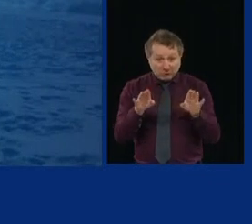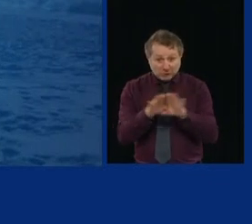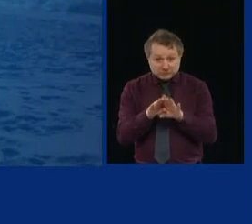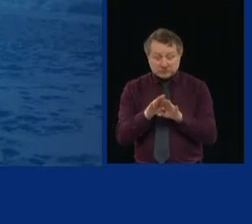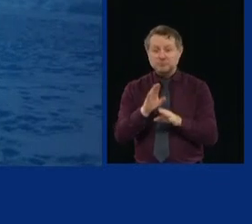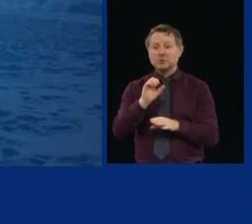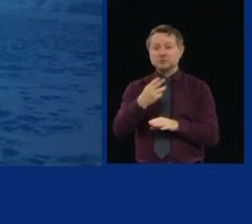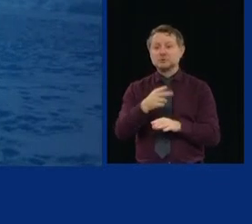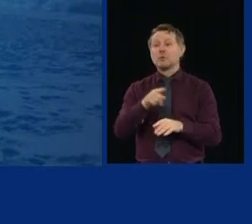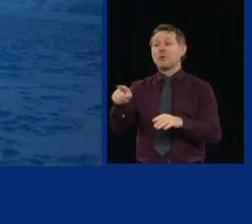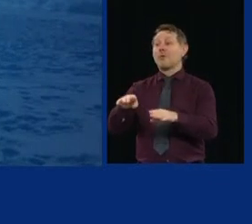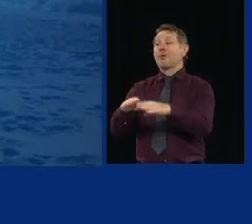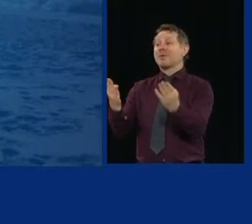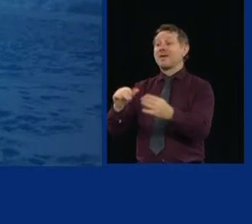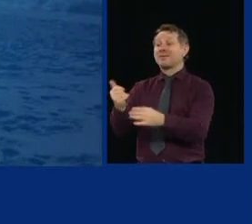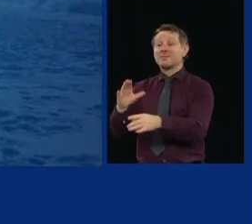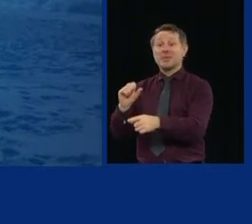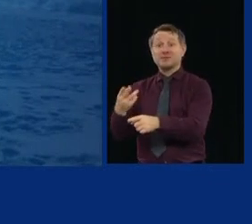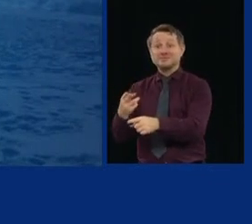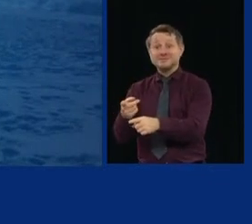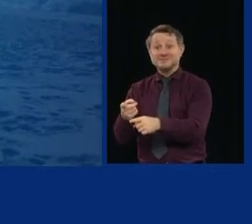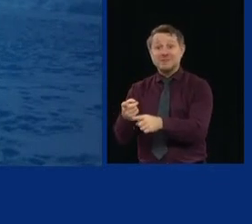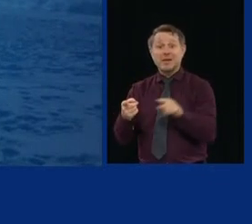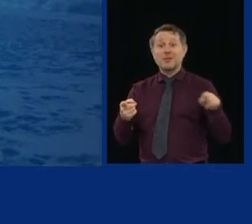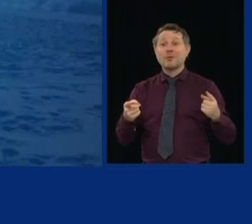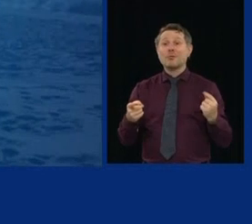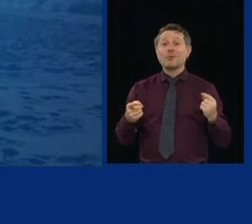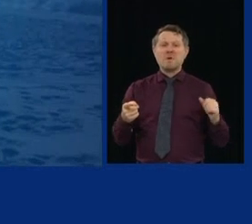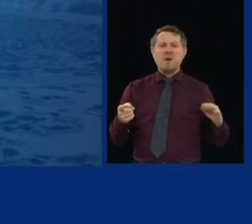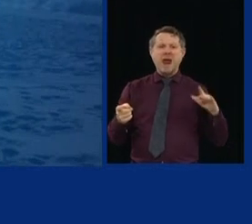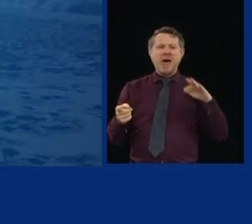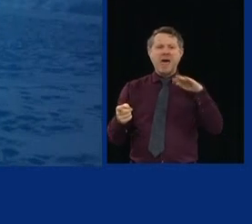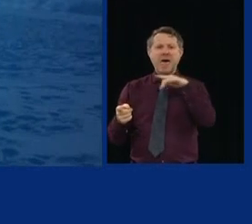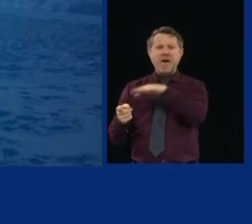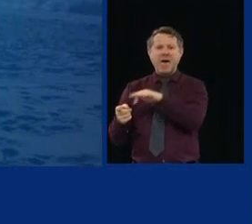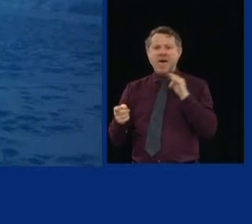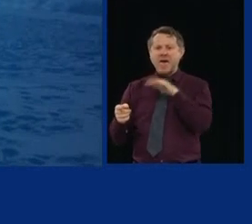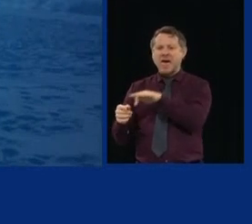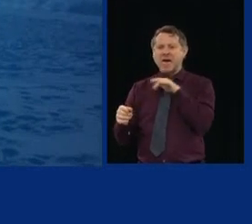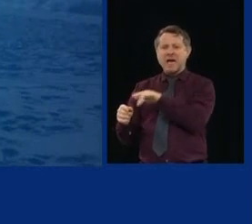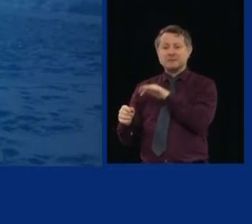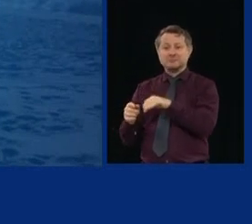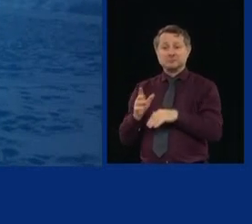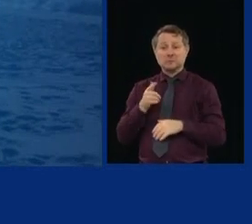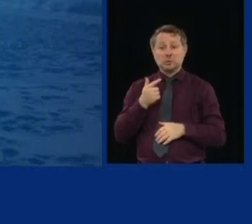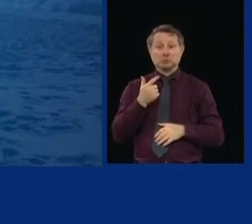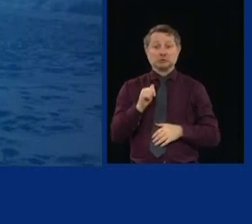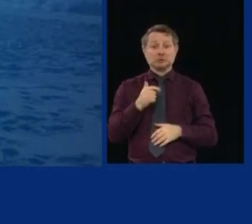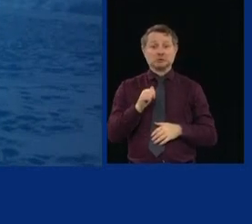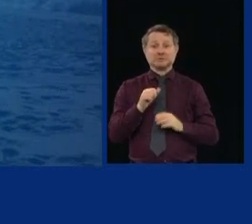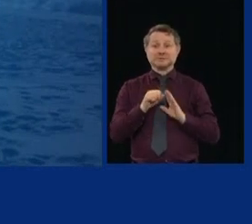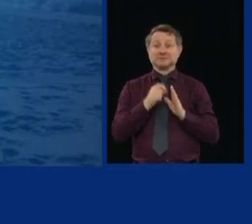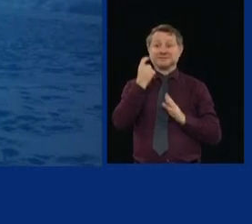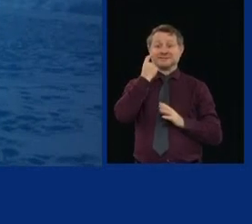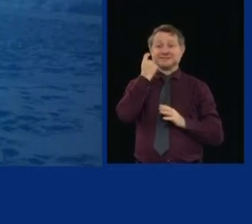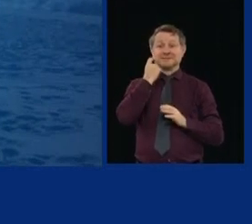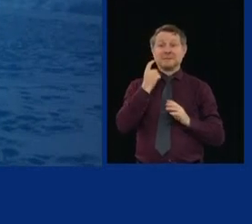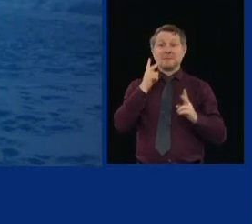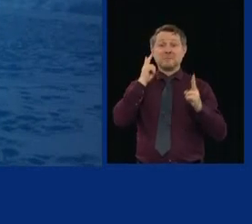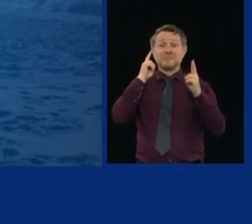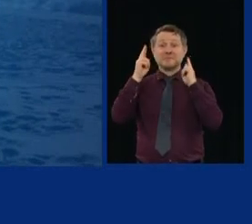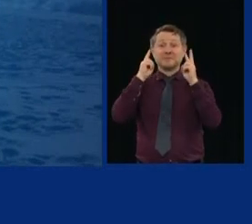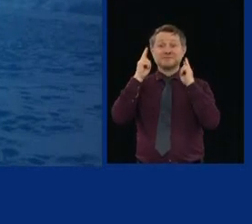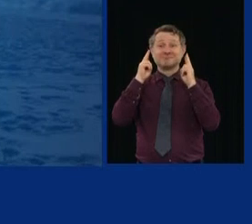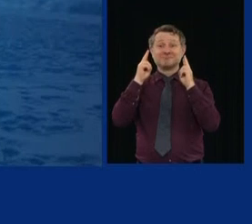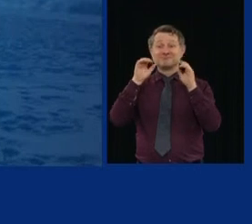beaches. You will see people flood to that state. Georgia opened barber shops. People drove